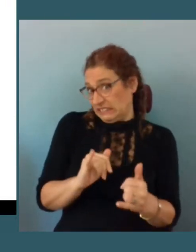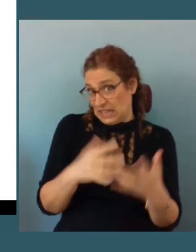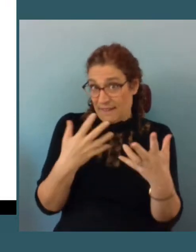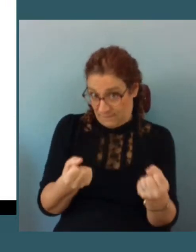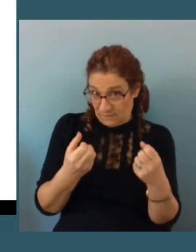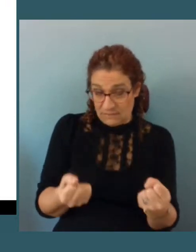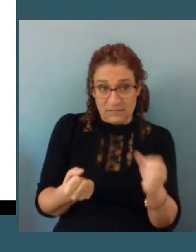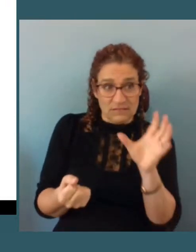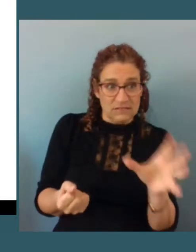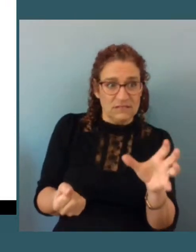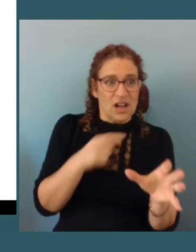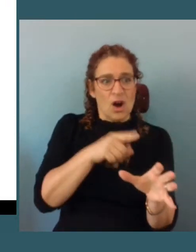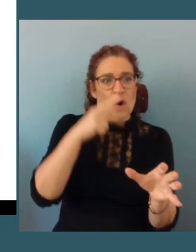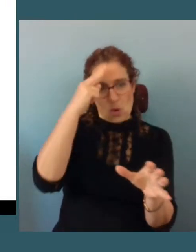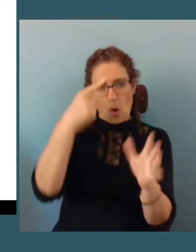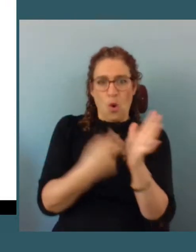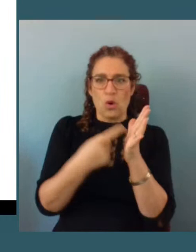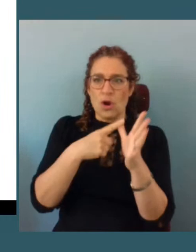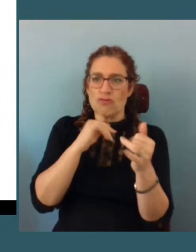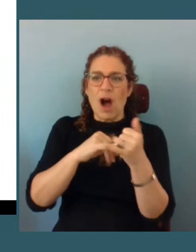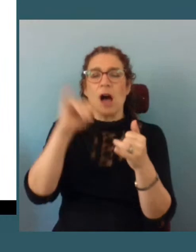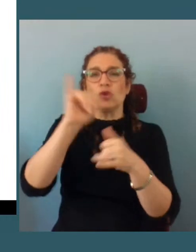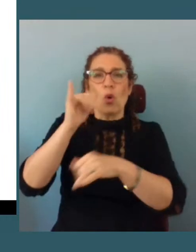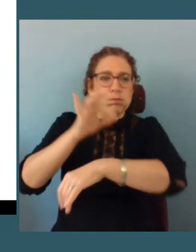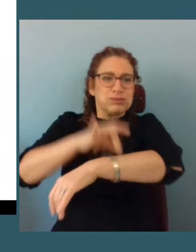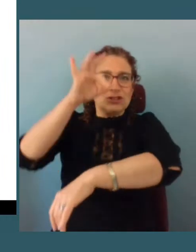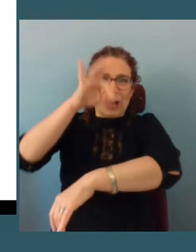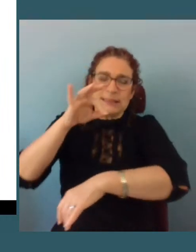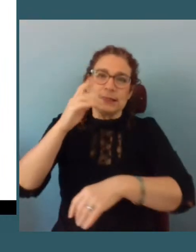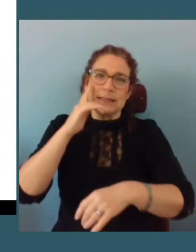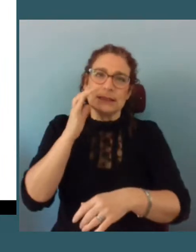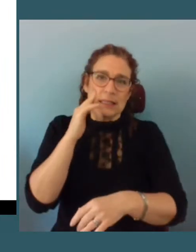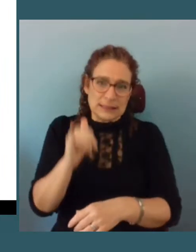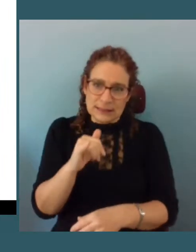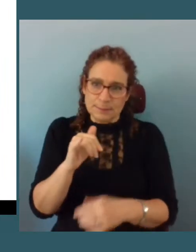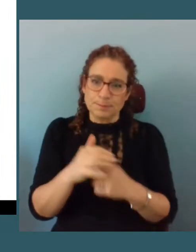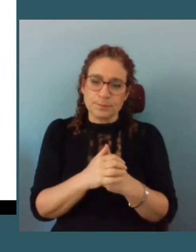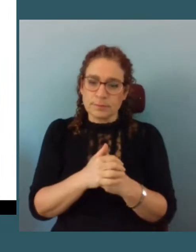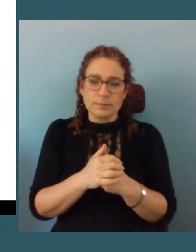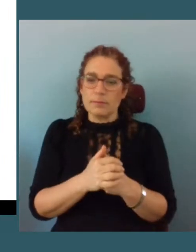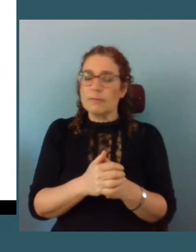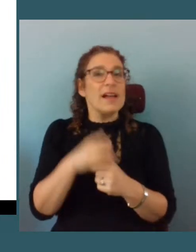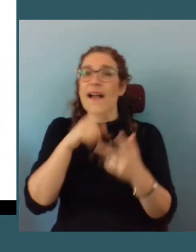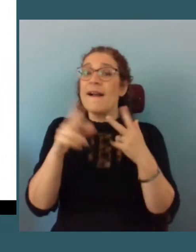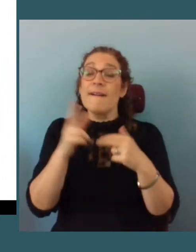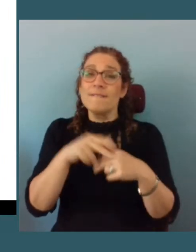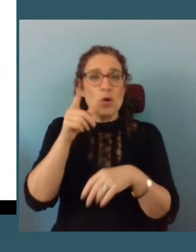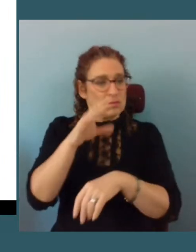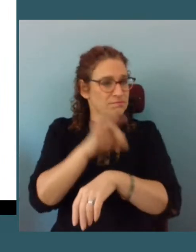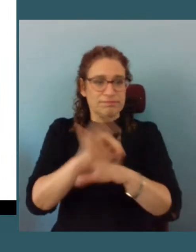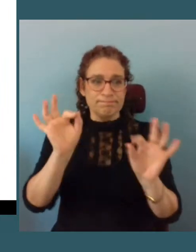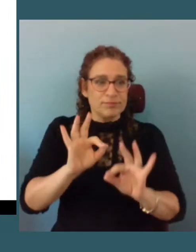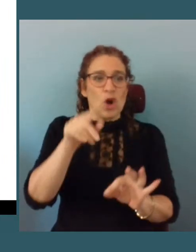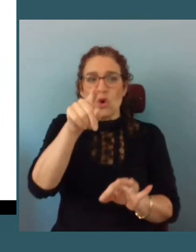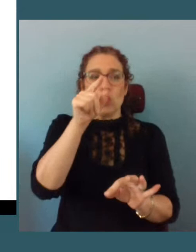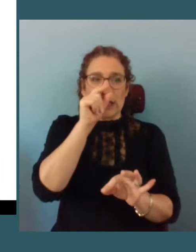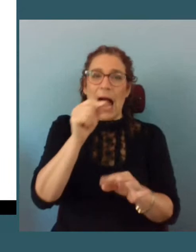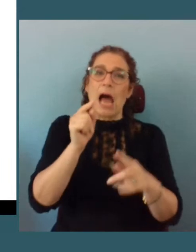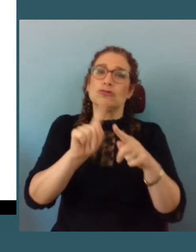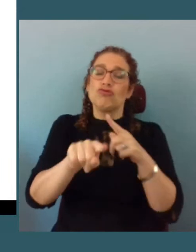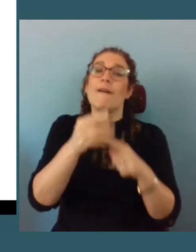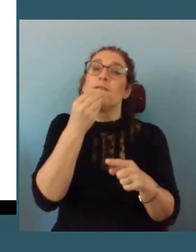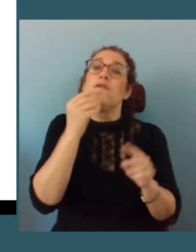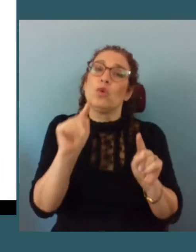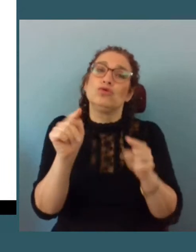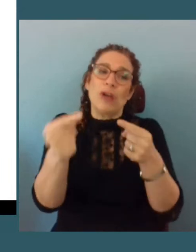called RAS testing or skin prick testing. And if you still haven't got a decision following that, you have the option of doing challenges, and often it's open food